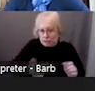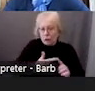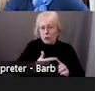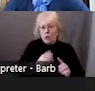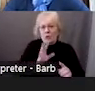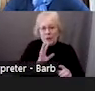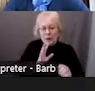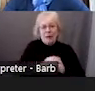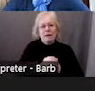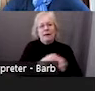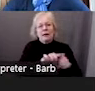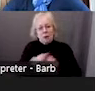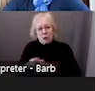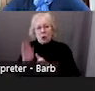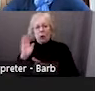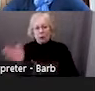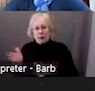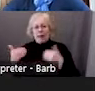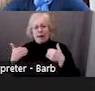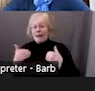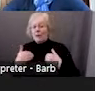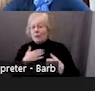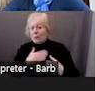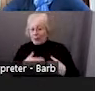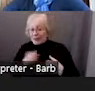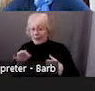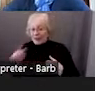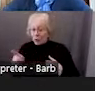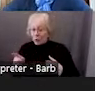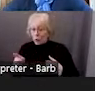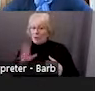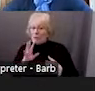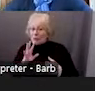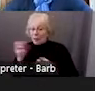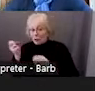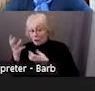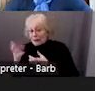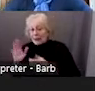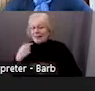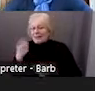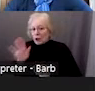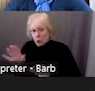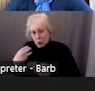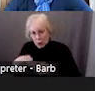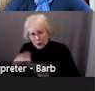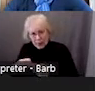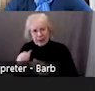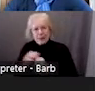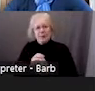Closed captioning is available. You click on the two C's on the lower toolbar, then click